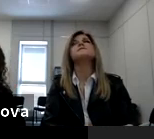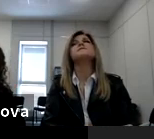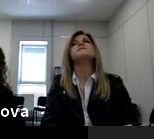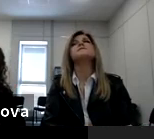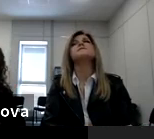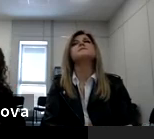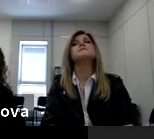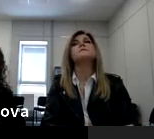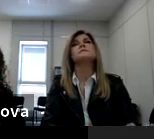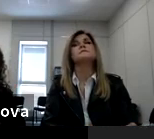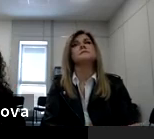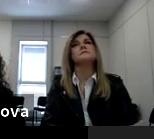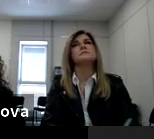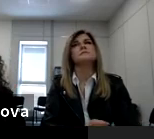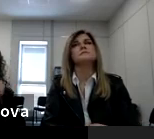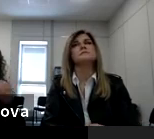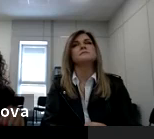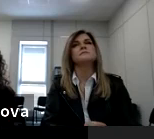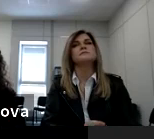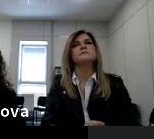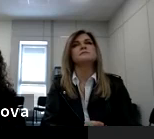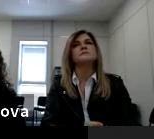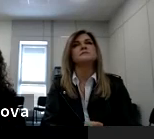facade, so don't use it.